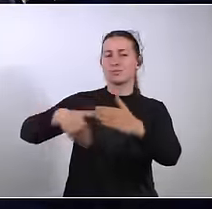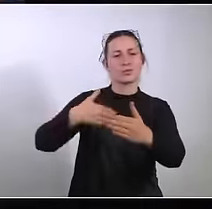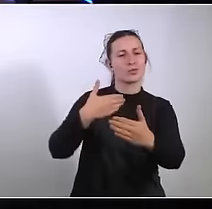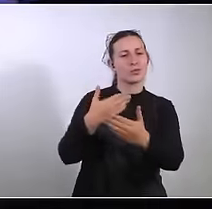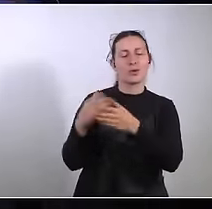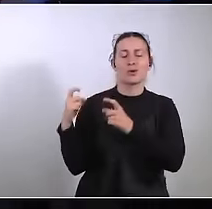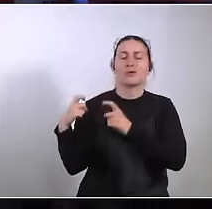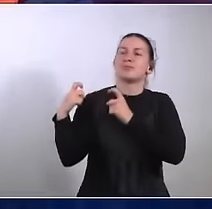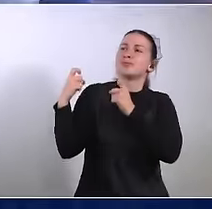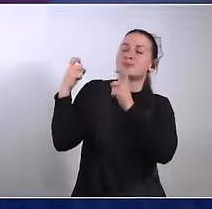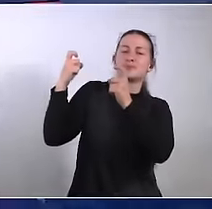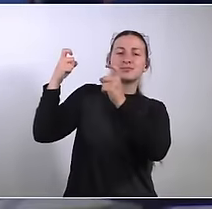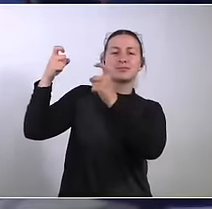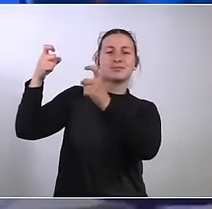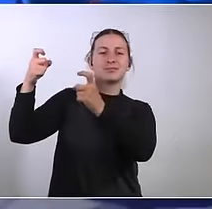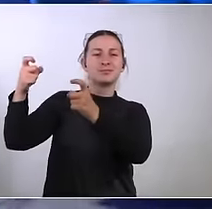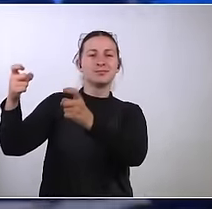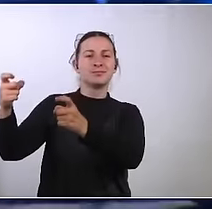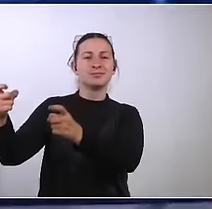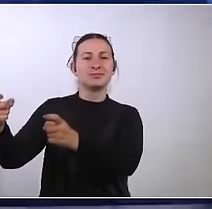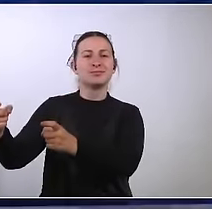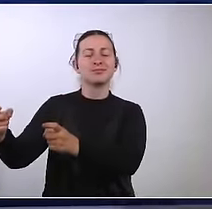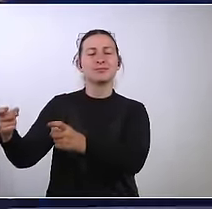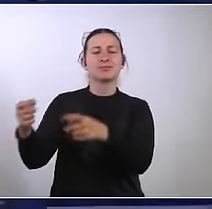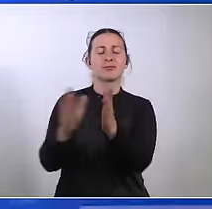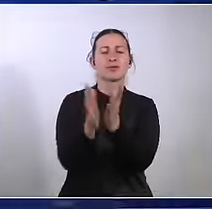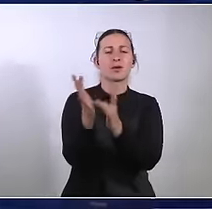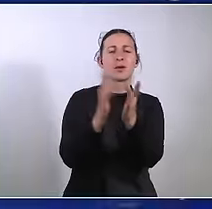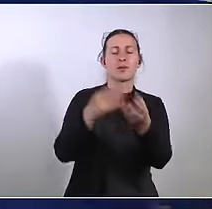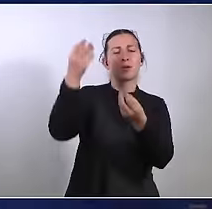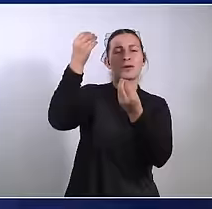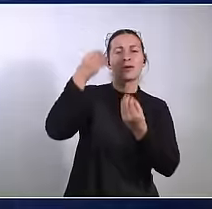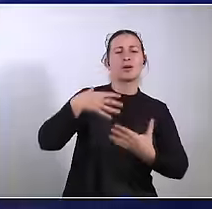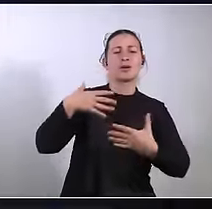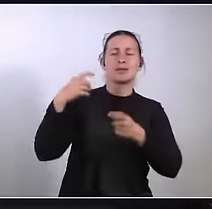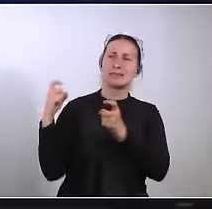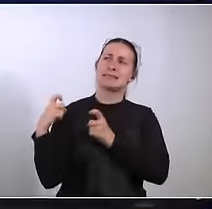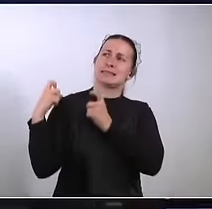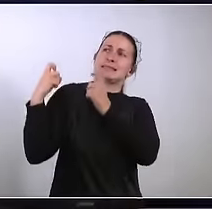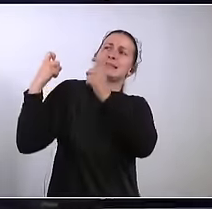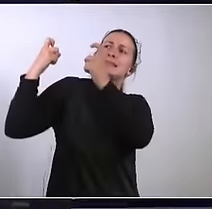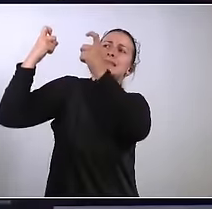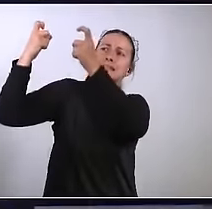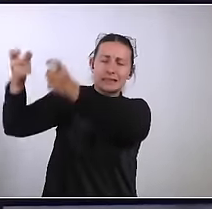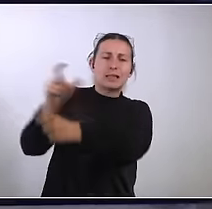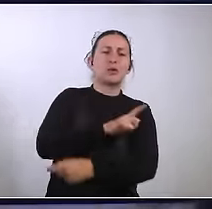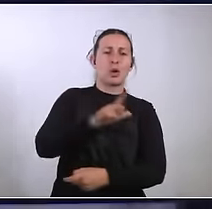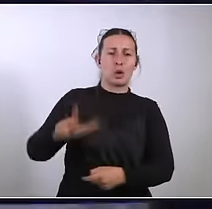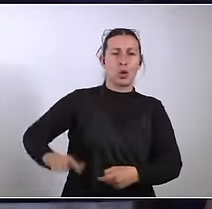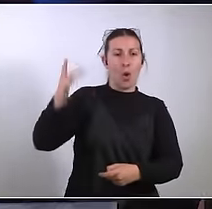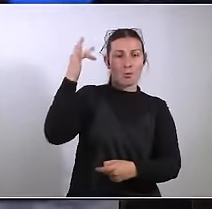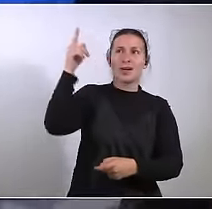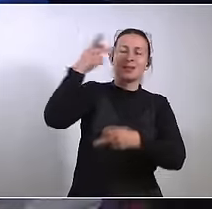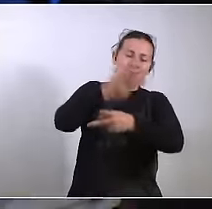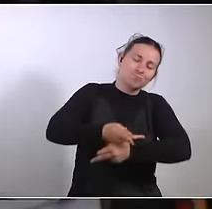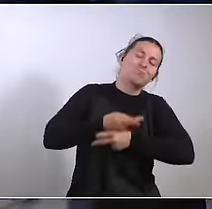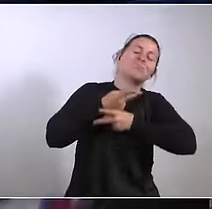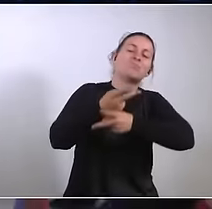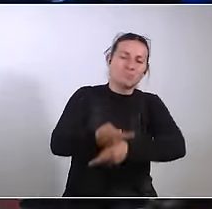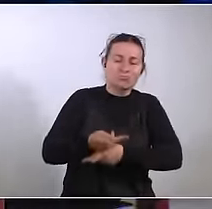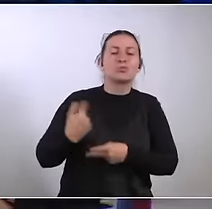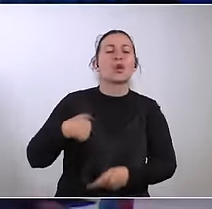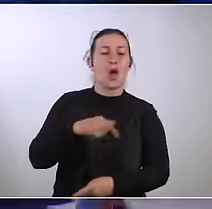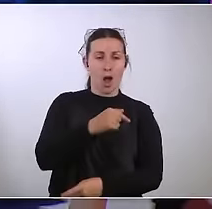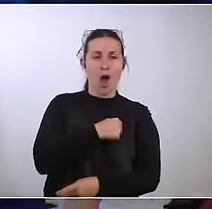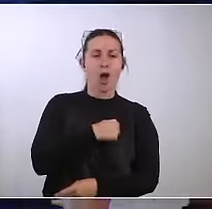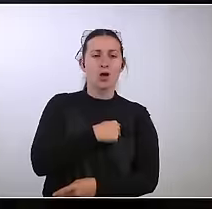tonight. The Bible tells us to cast our cares unto the Lord because he cares for us. I don't know what you're waiting for tonight,